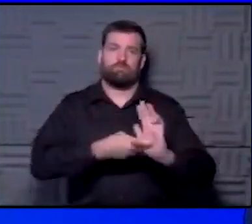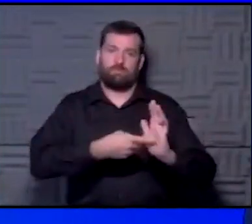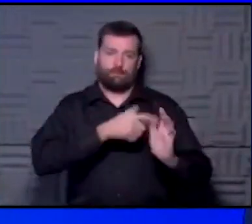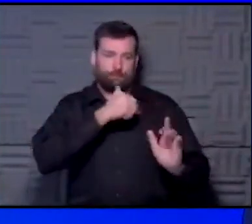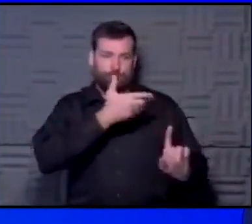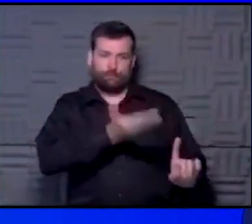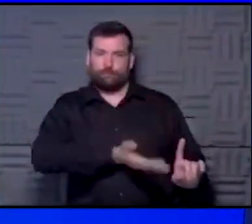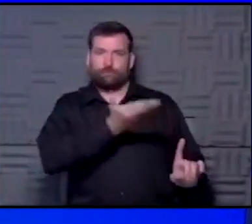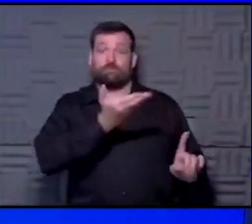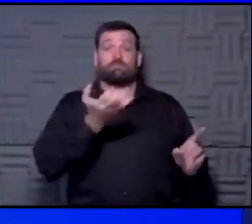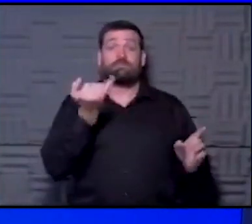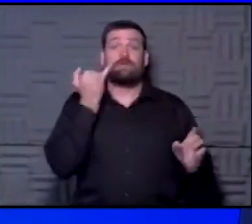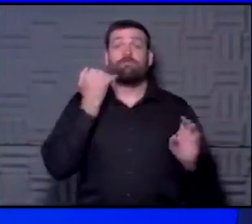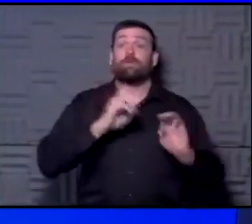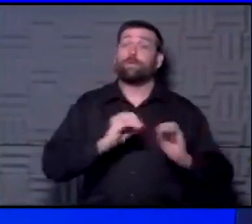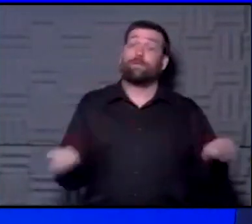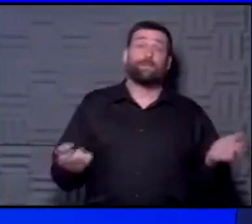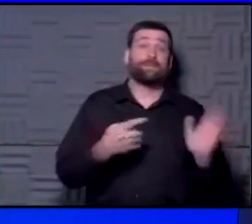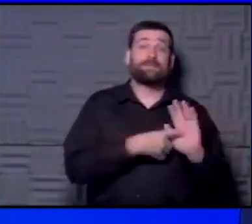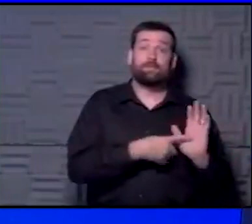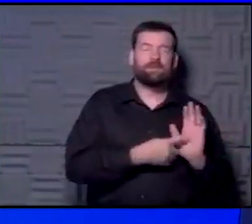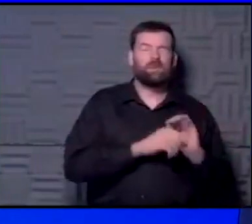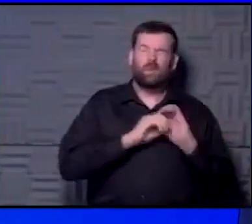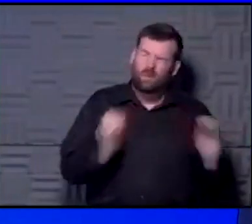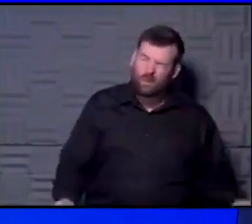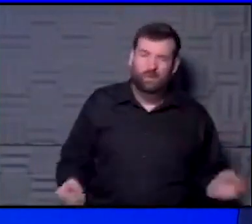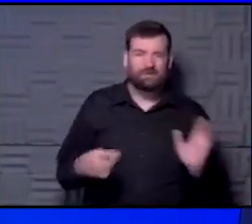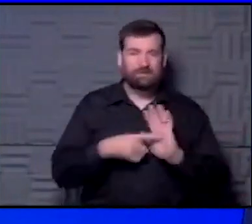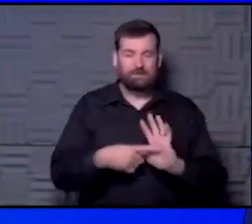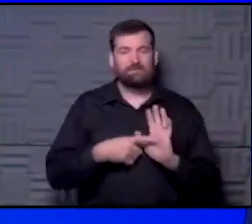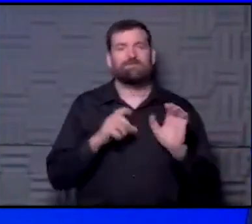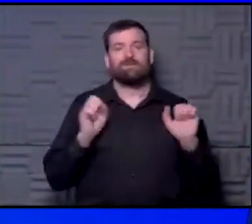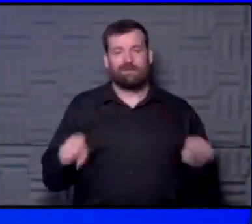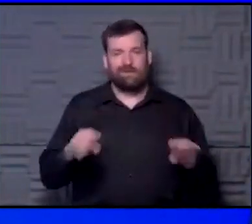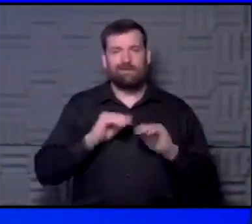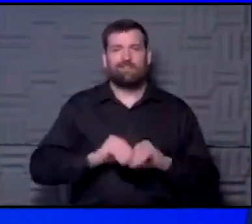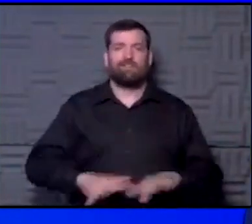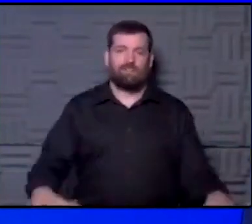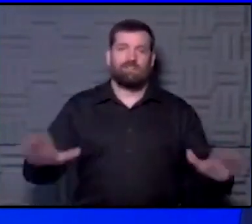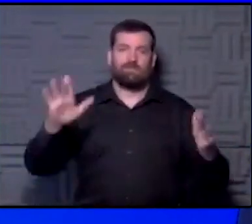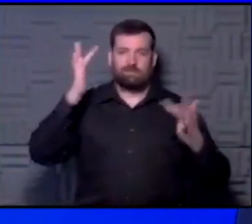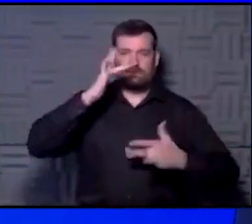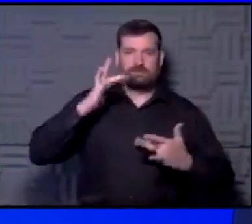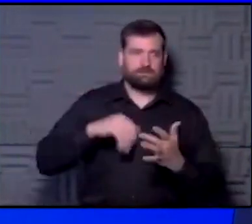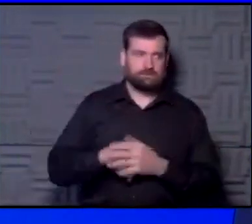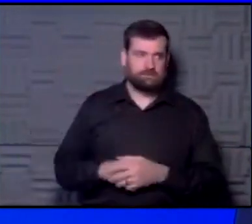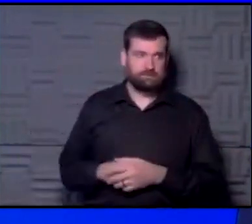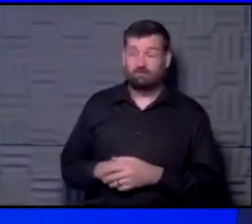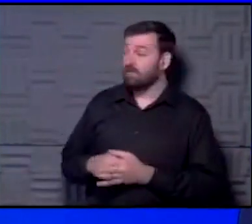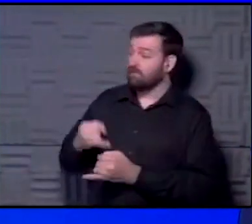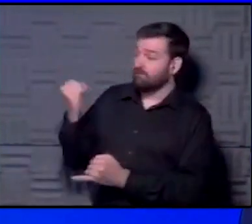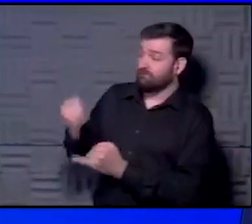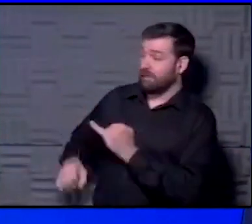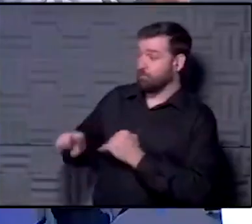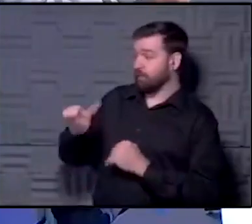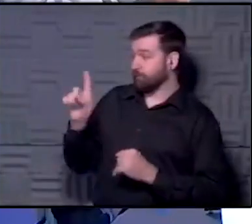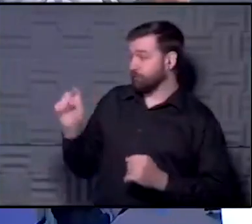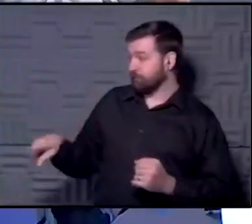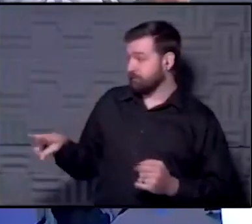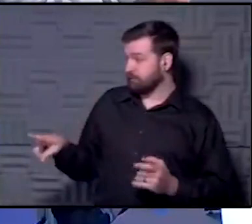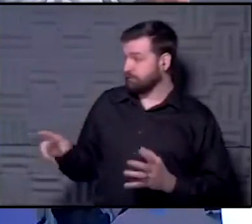know that even people who are asymptomatic with no symptoms at all can certainly spread the disease. And final question on